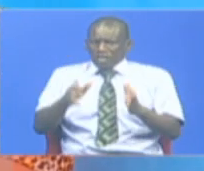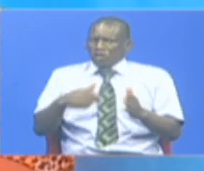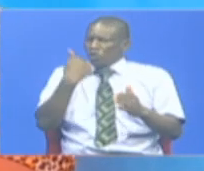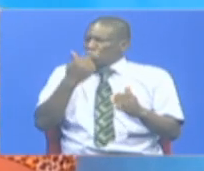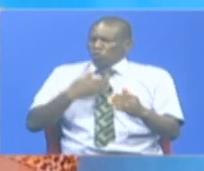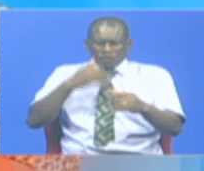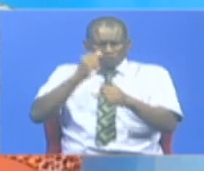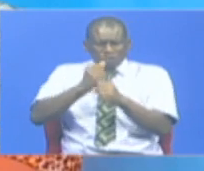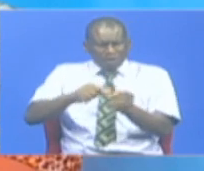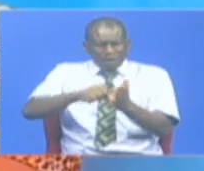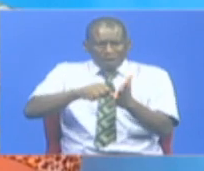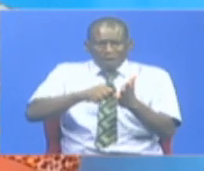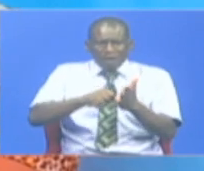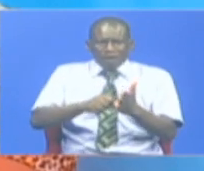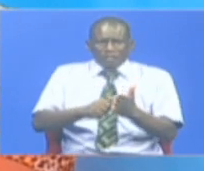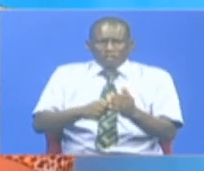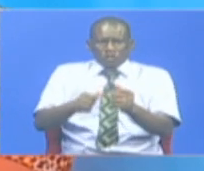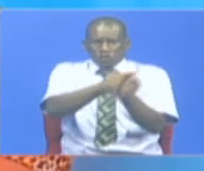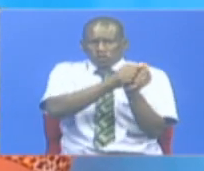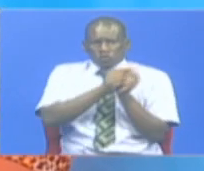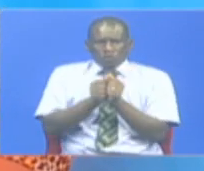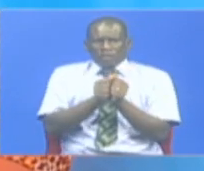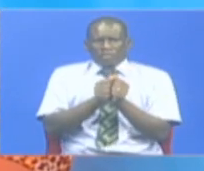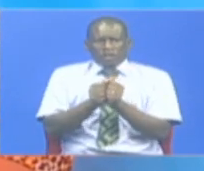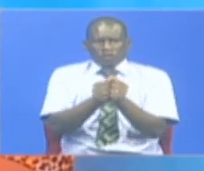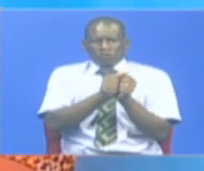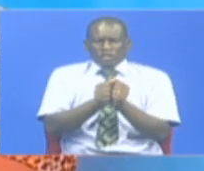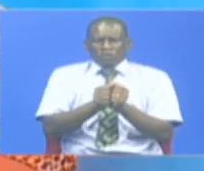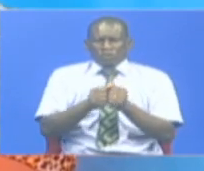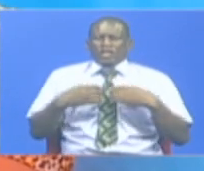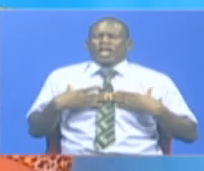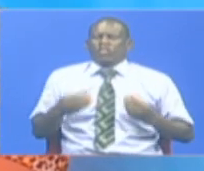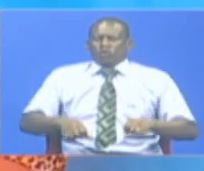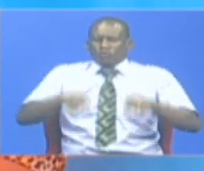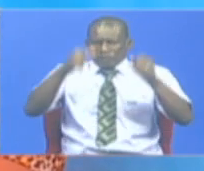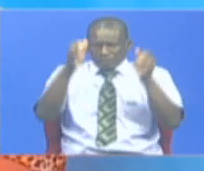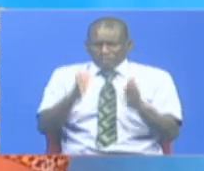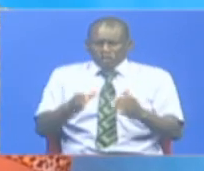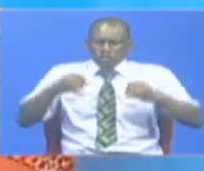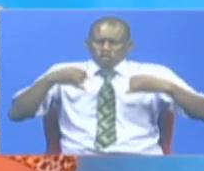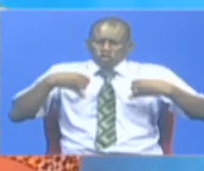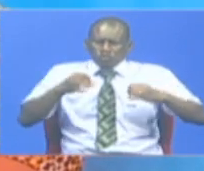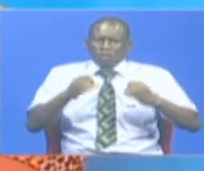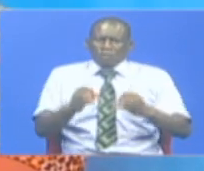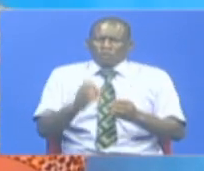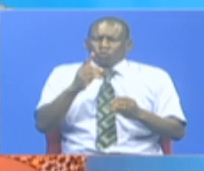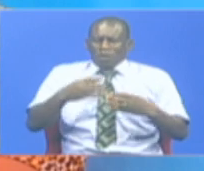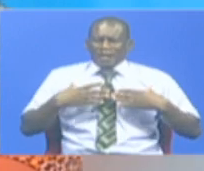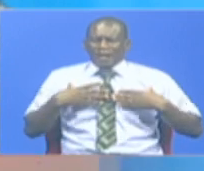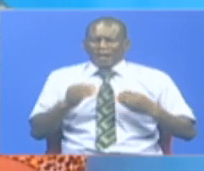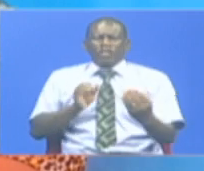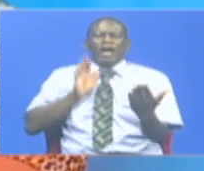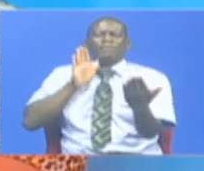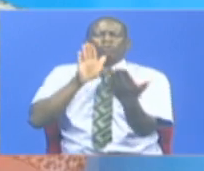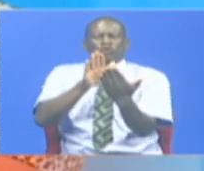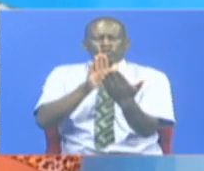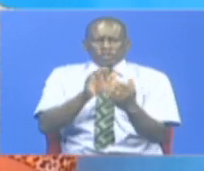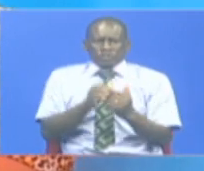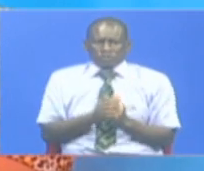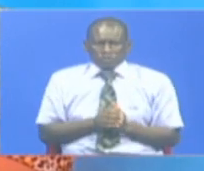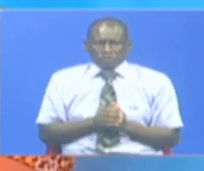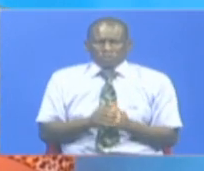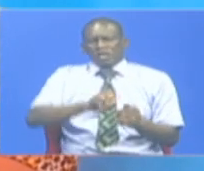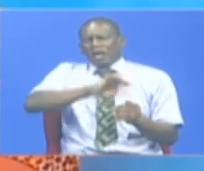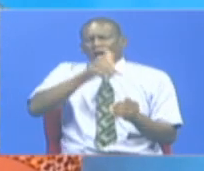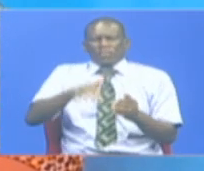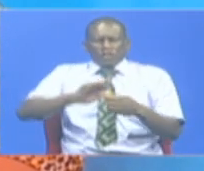working tirelessly alongside our health counterparts to implement the One Health approach. Other than